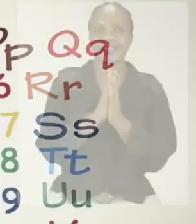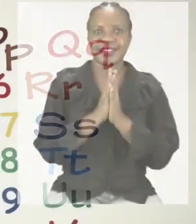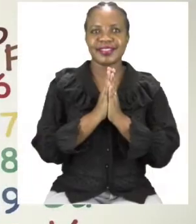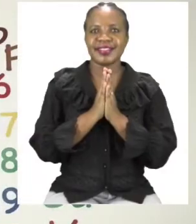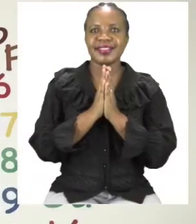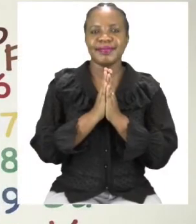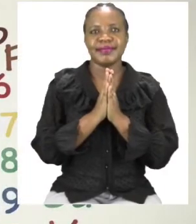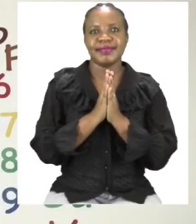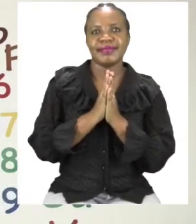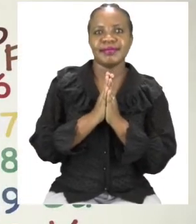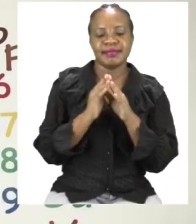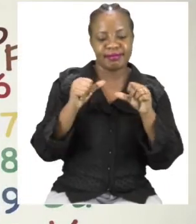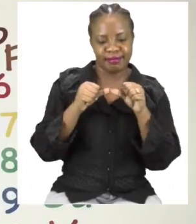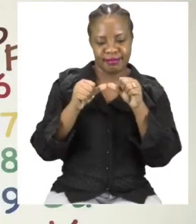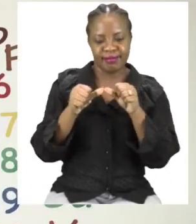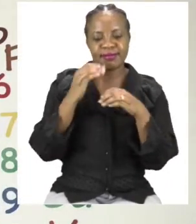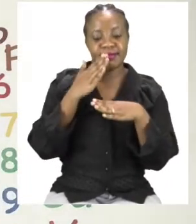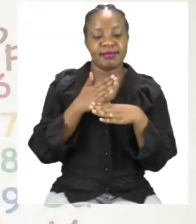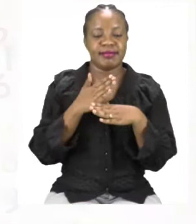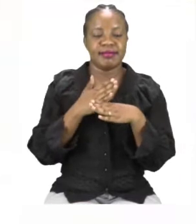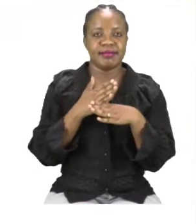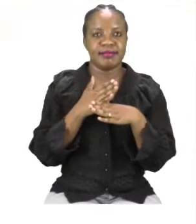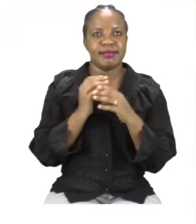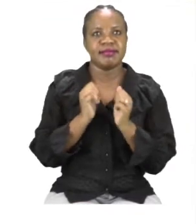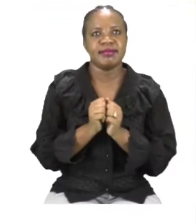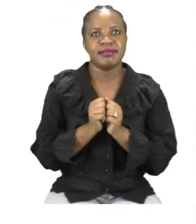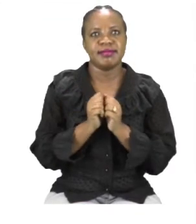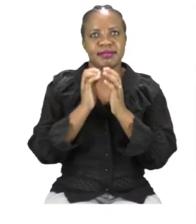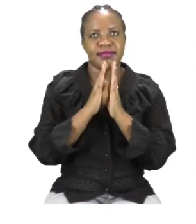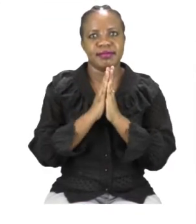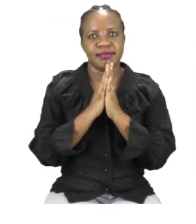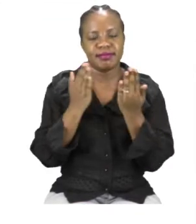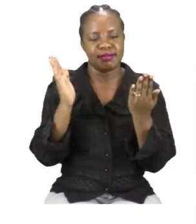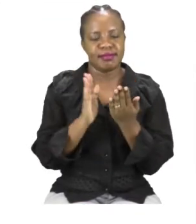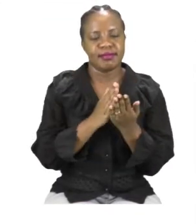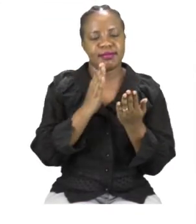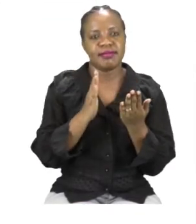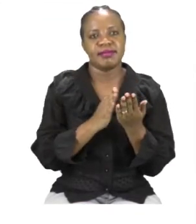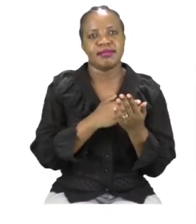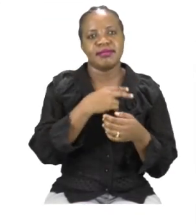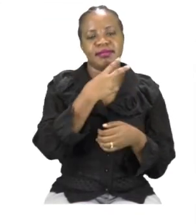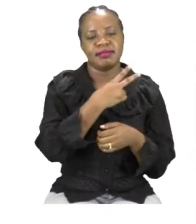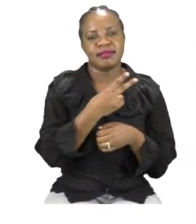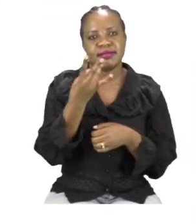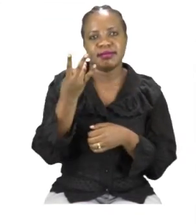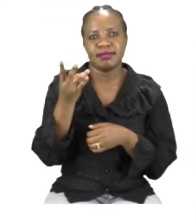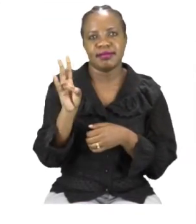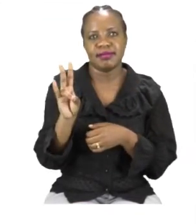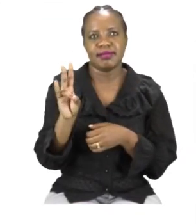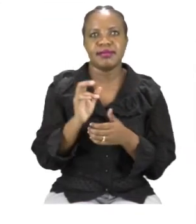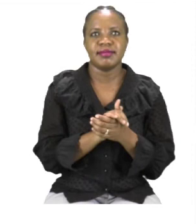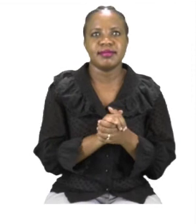For our next exercise, boys and girls, let's now turn to page 27. On page 27,